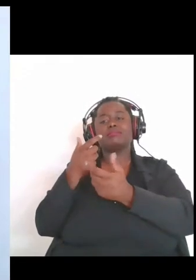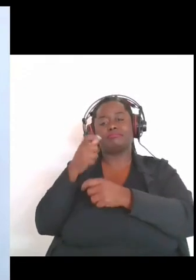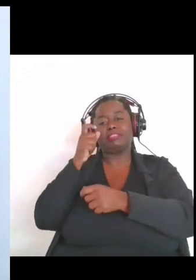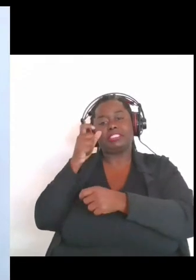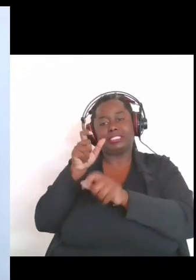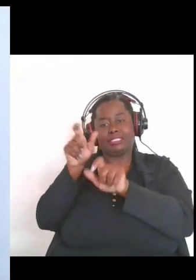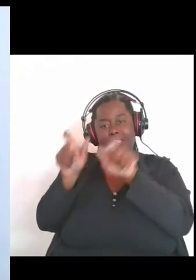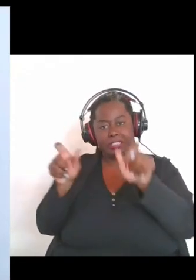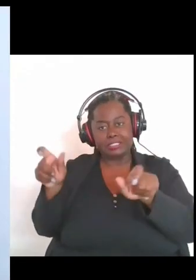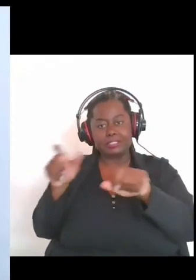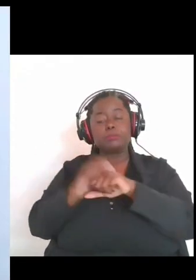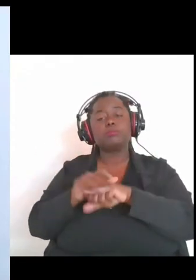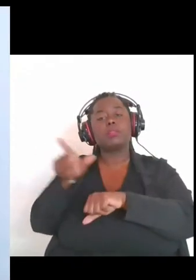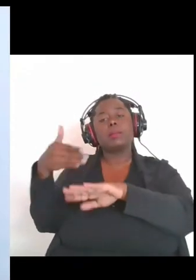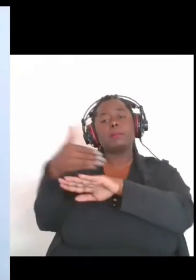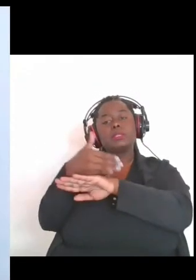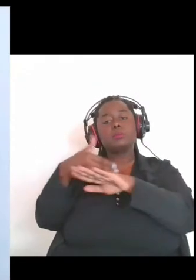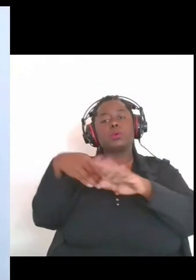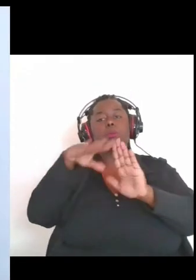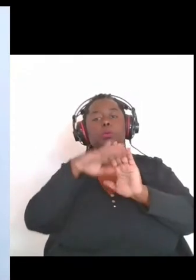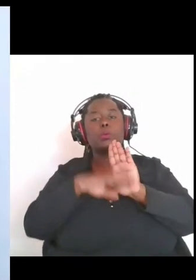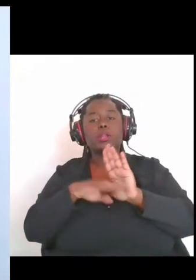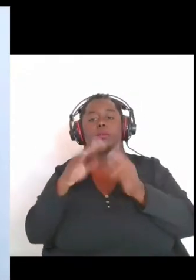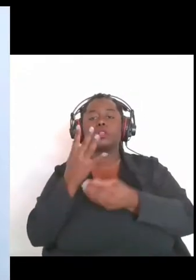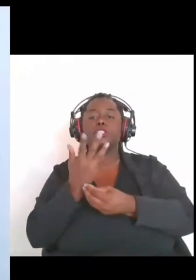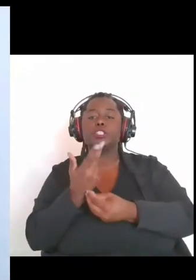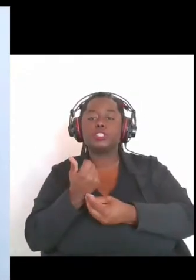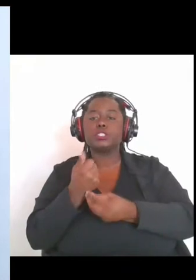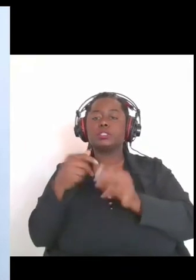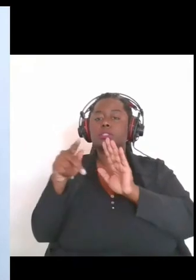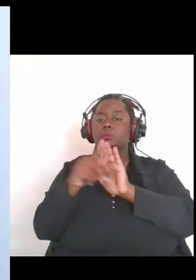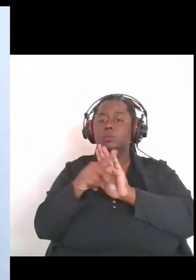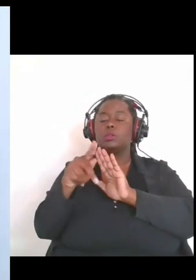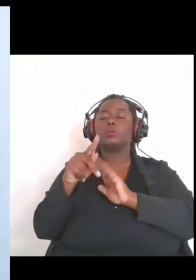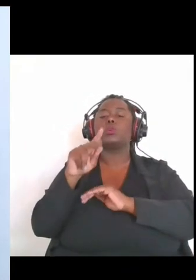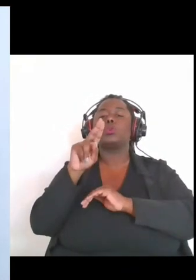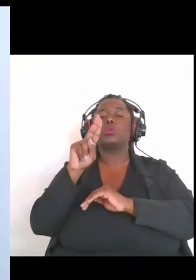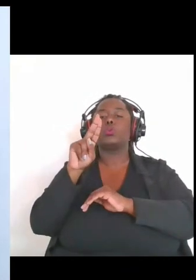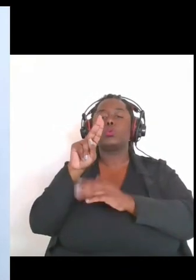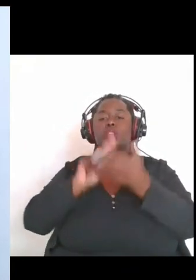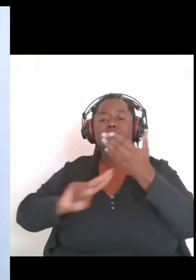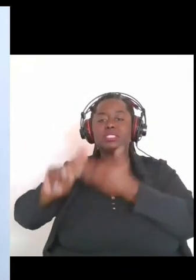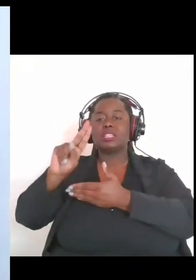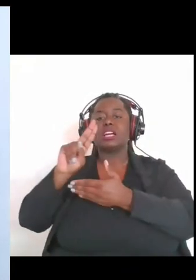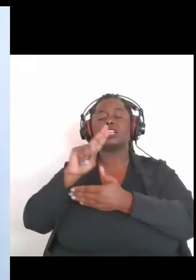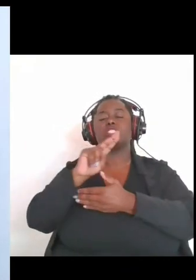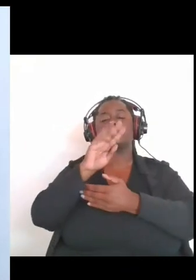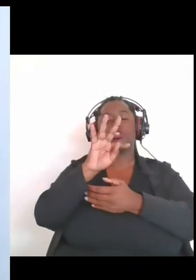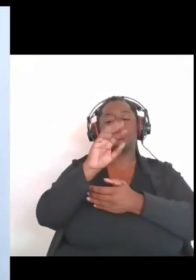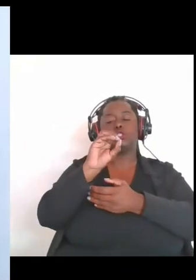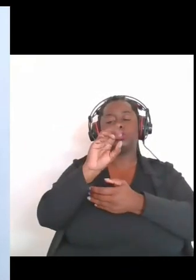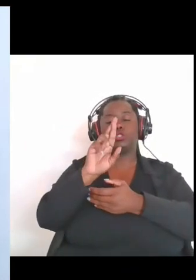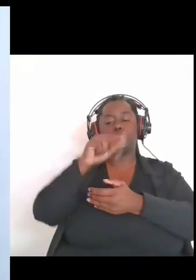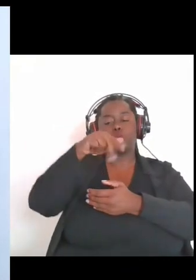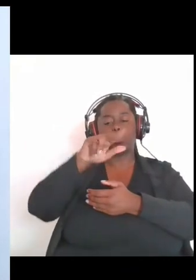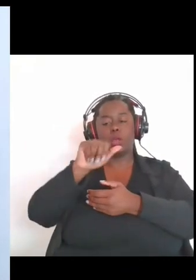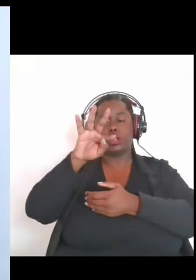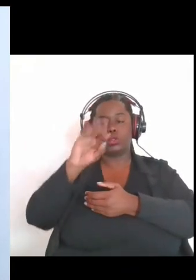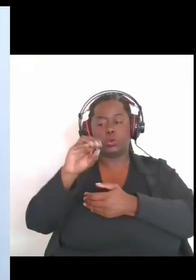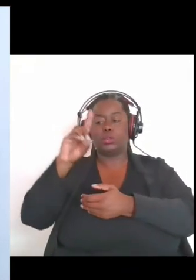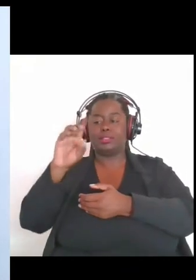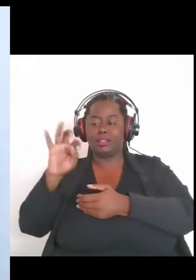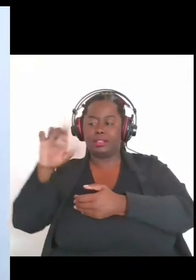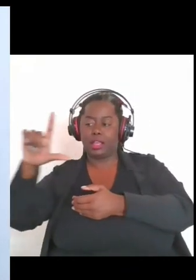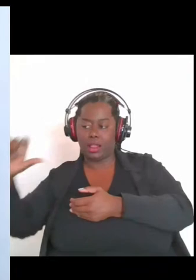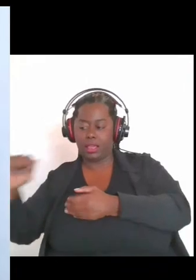also had some background in non-institutional uh training with artists she also participated